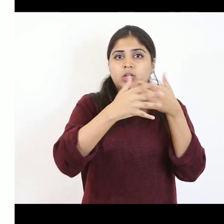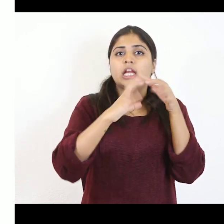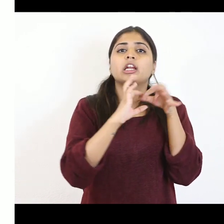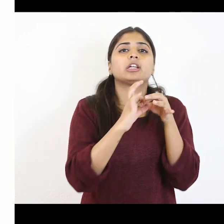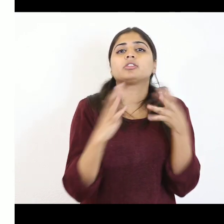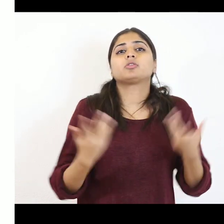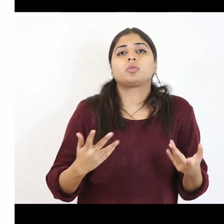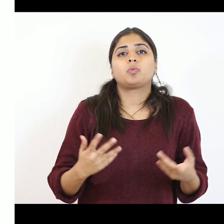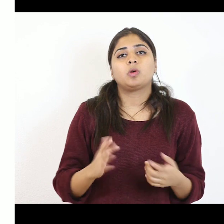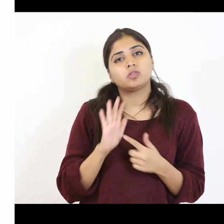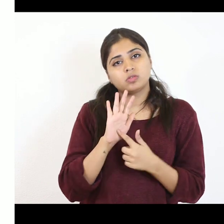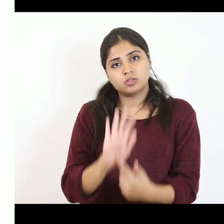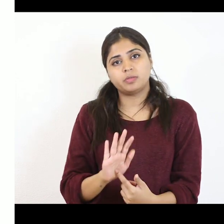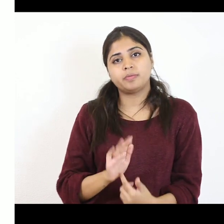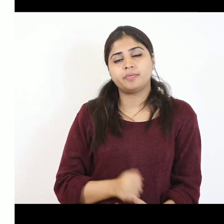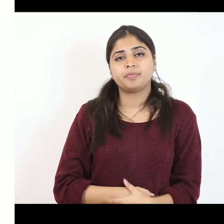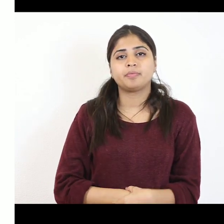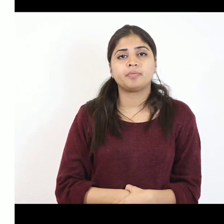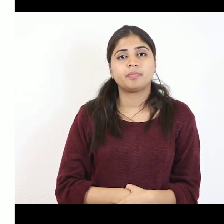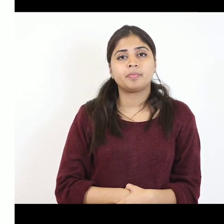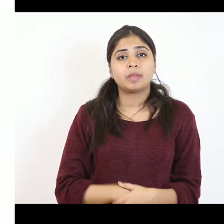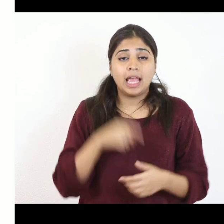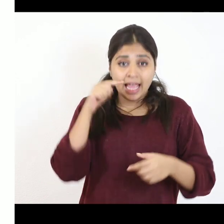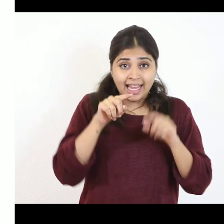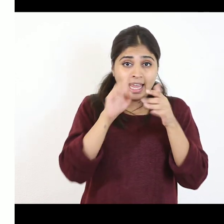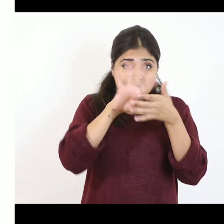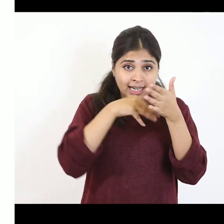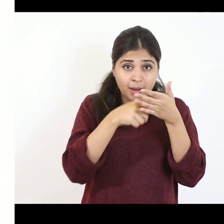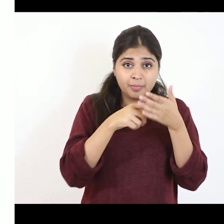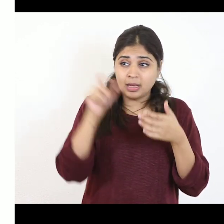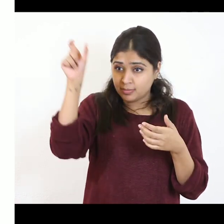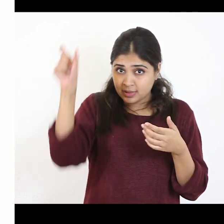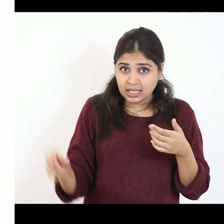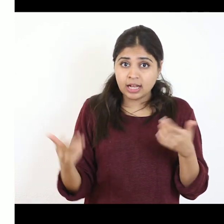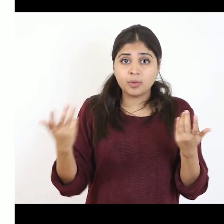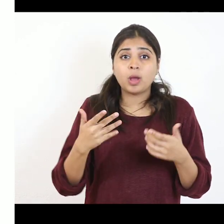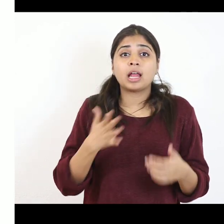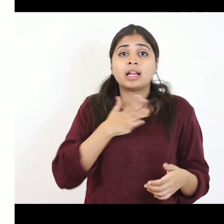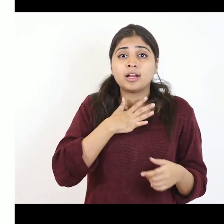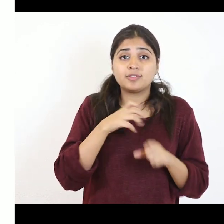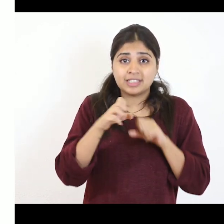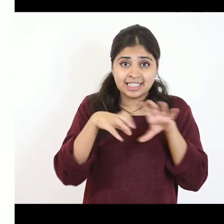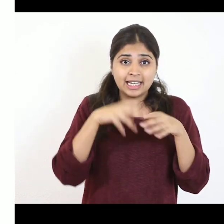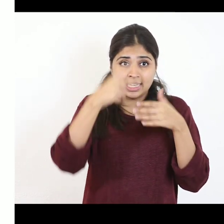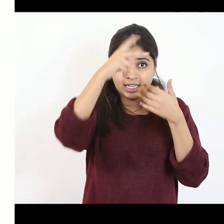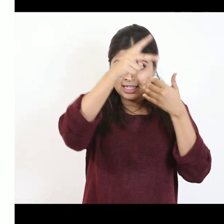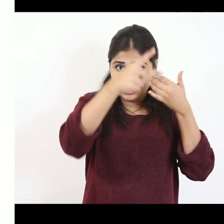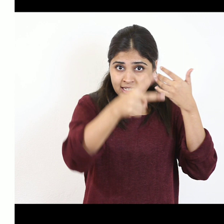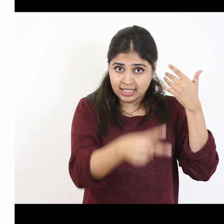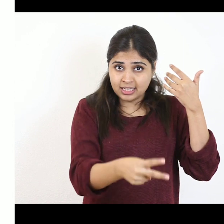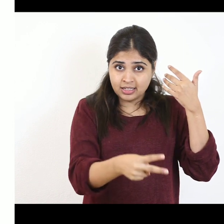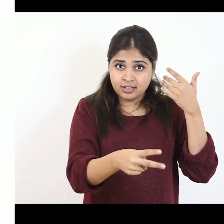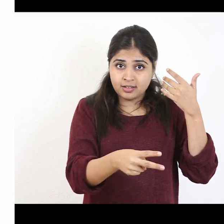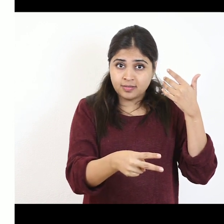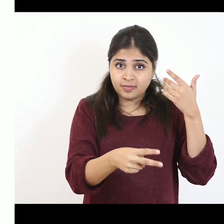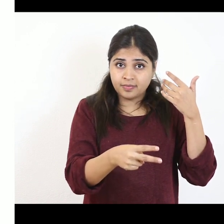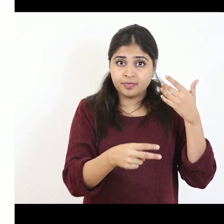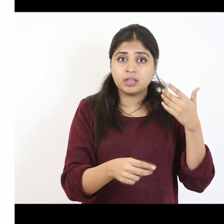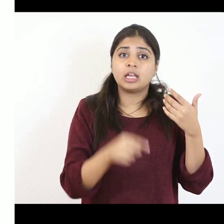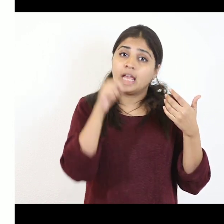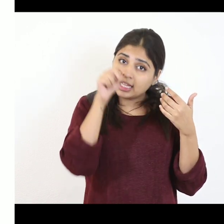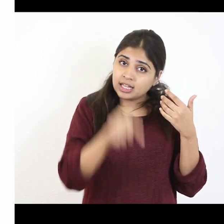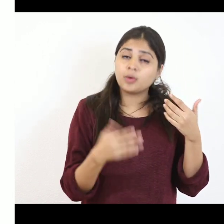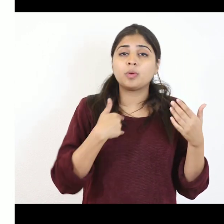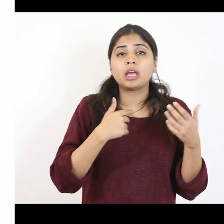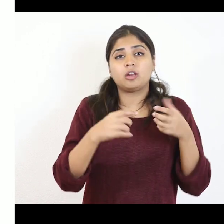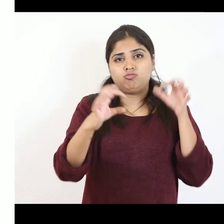in cities that are defined in the city table. Therefore, we can cross-reference each individual record with a